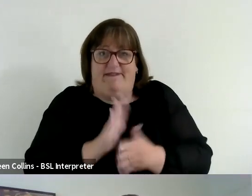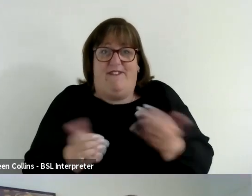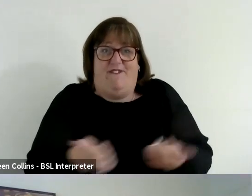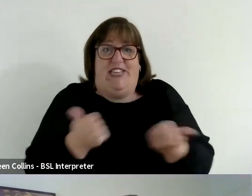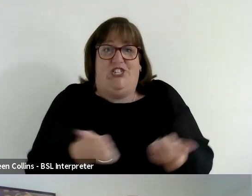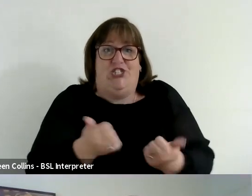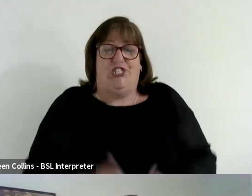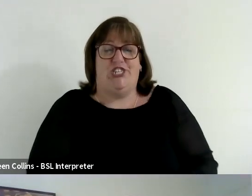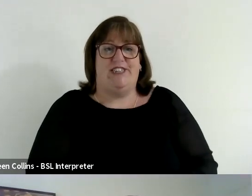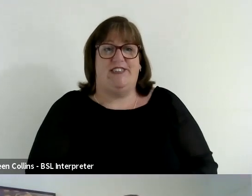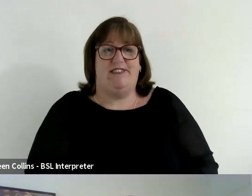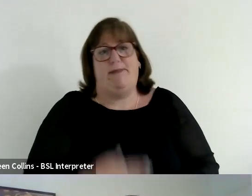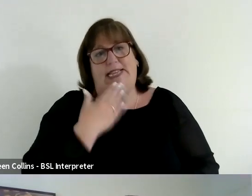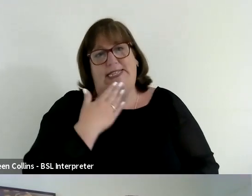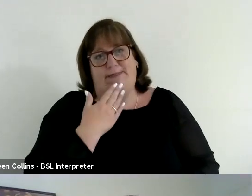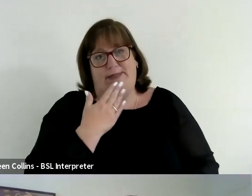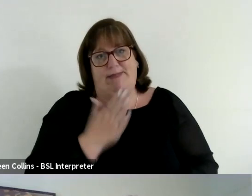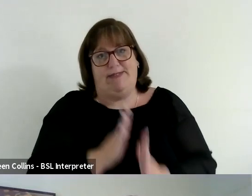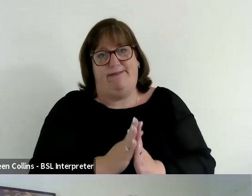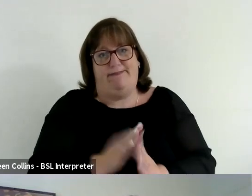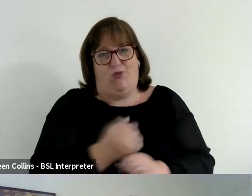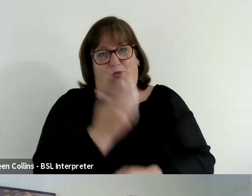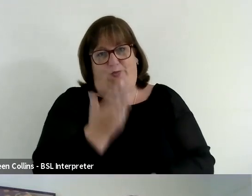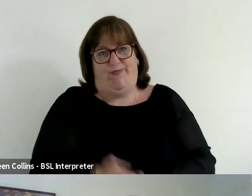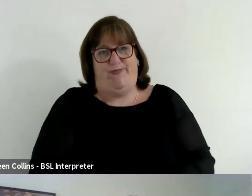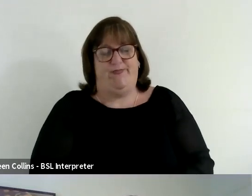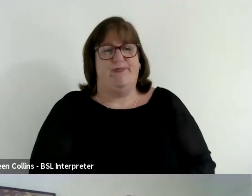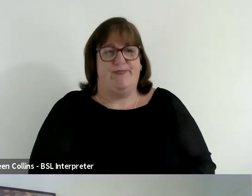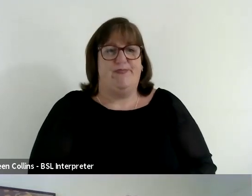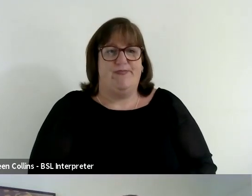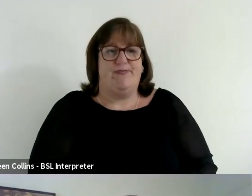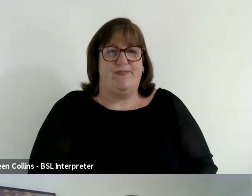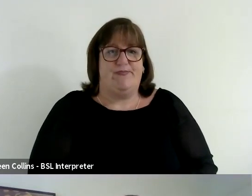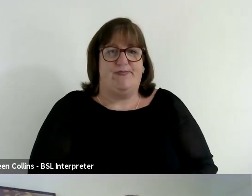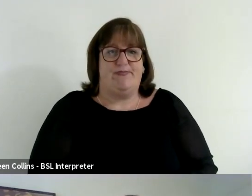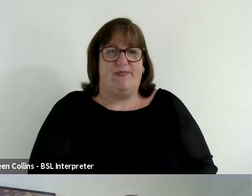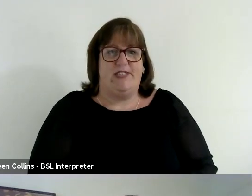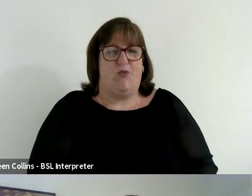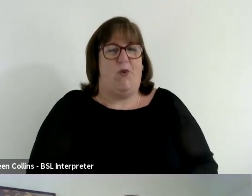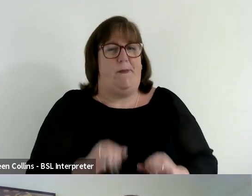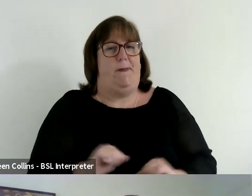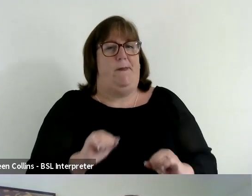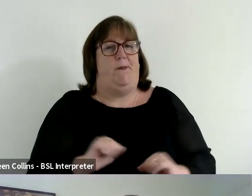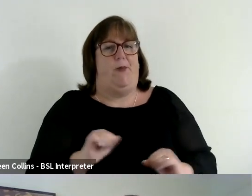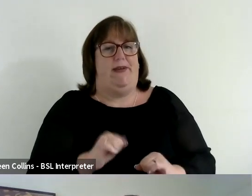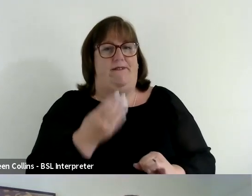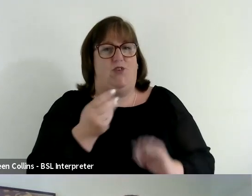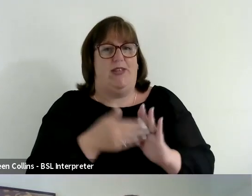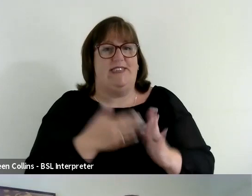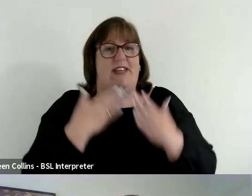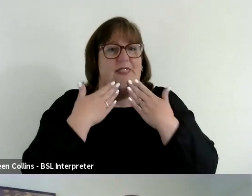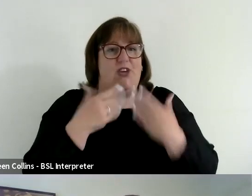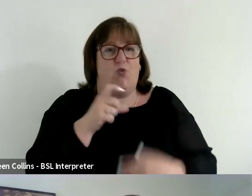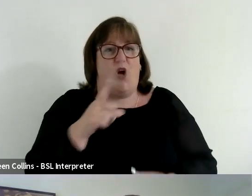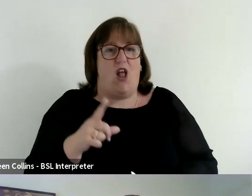just, you know, took the time to do that, that would be absolutely fantastic. So we'll give you a couple of minutes to do that. But thanks to Carleen